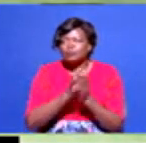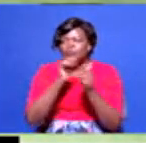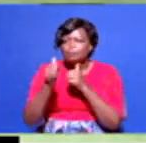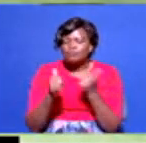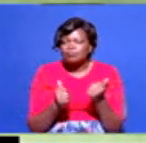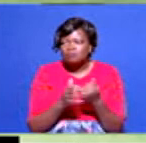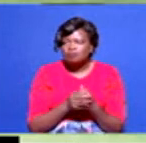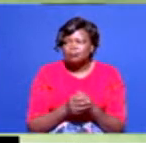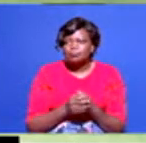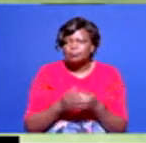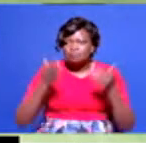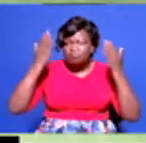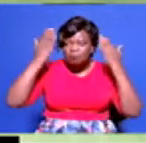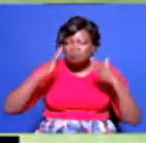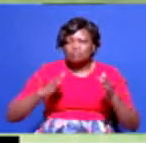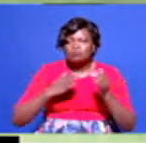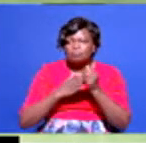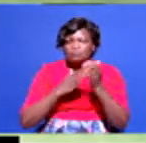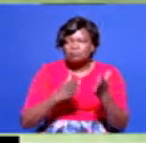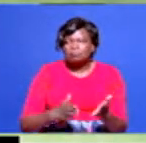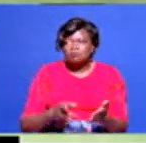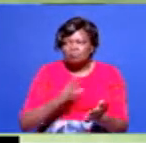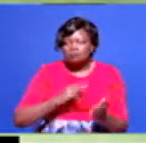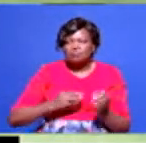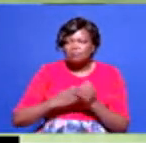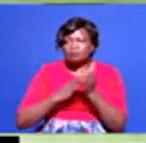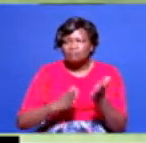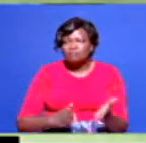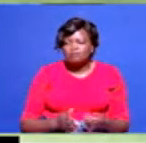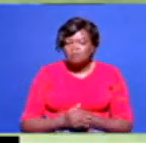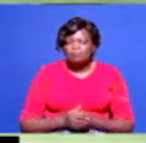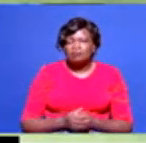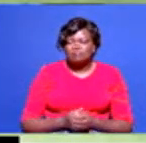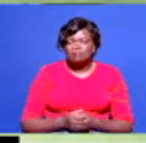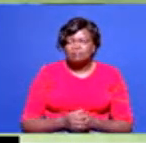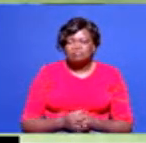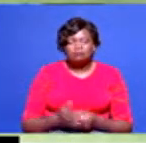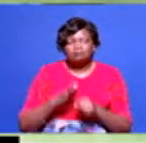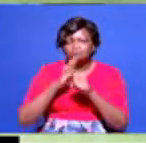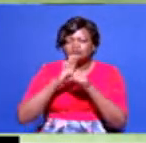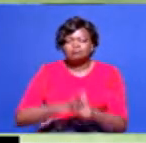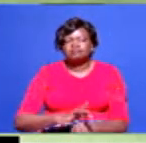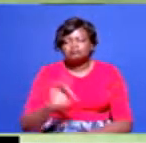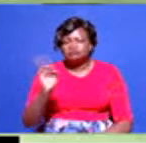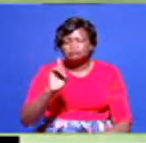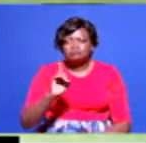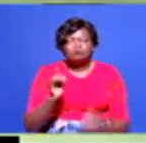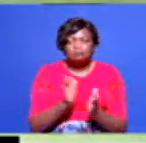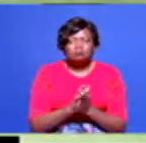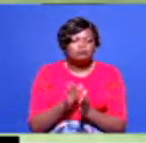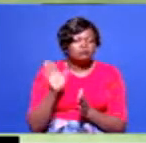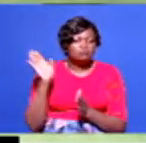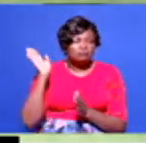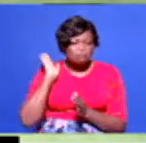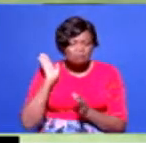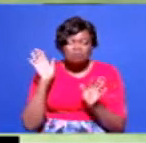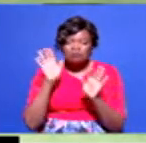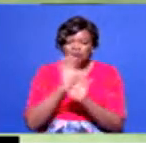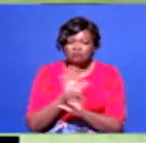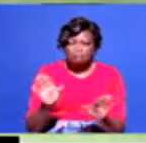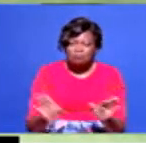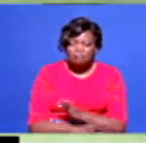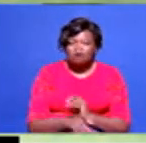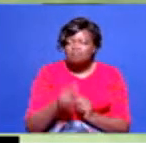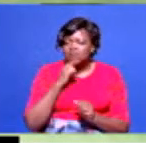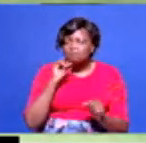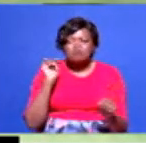Muslim leaders, religious leaders. He had no discrimination and listened with a very keen ear. He was a wonderful